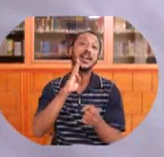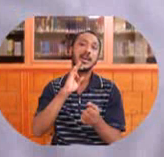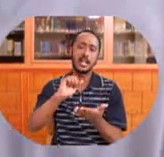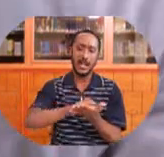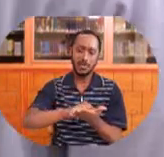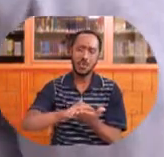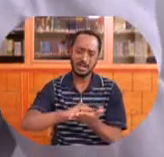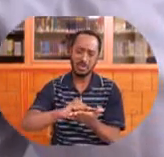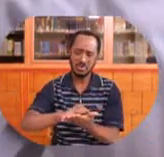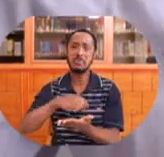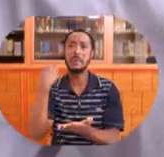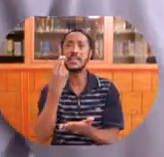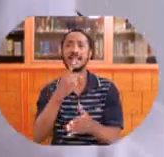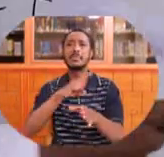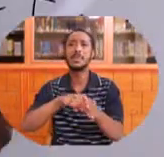Laser.